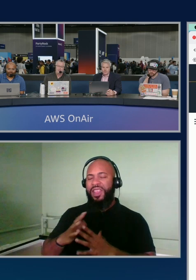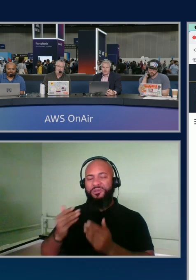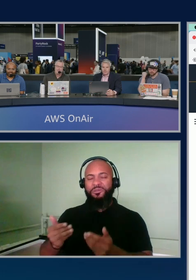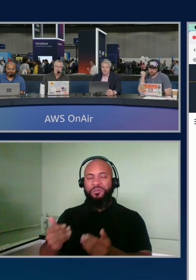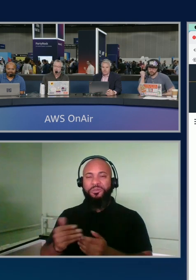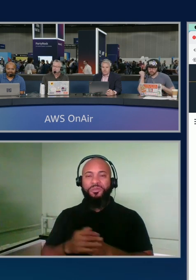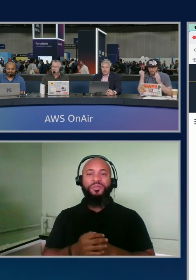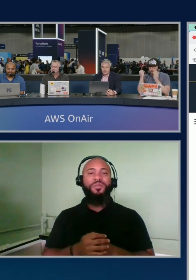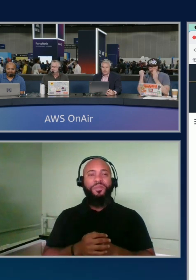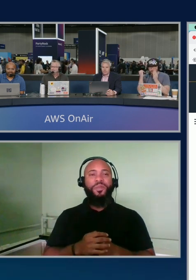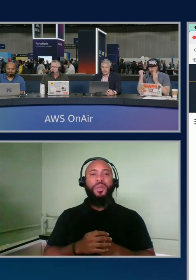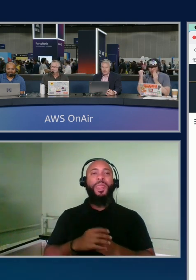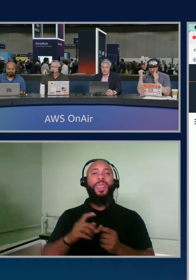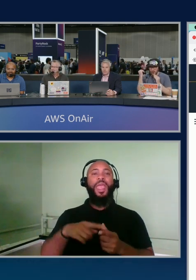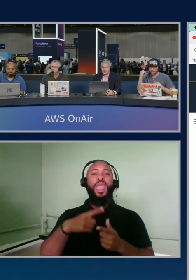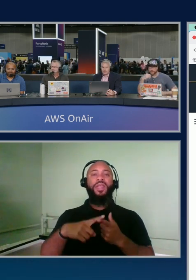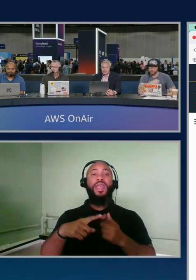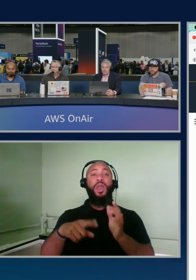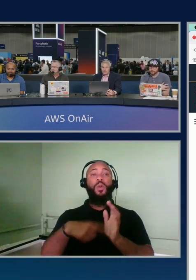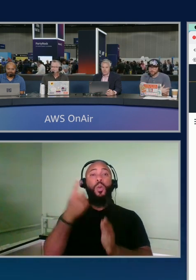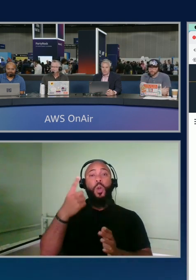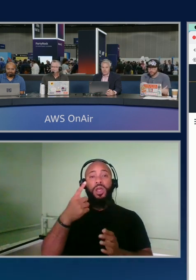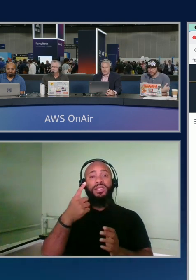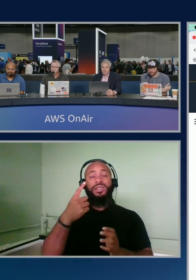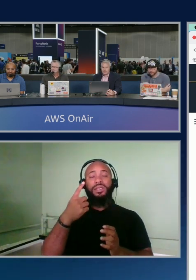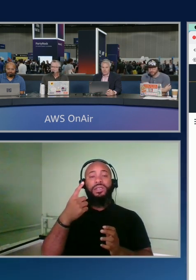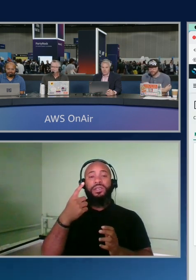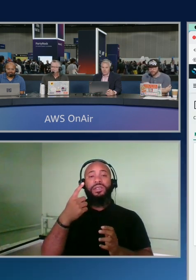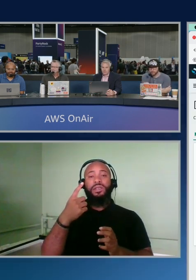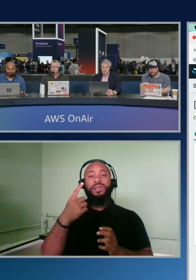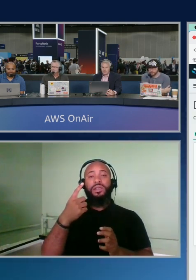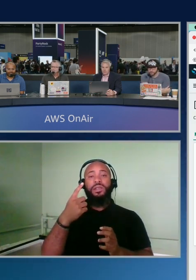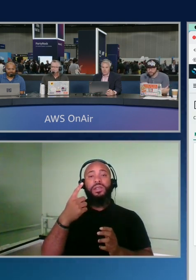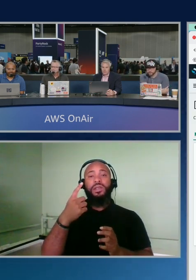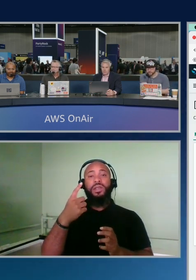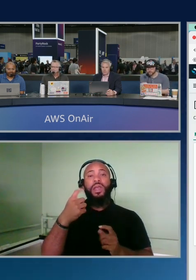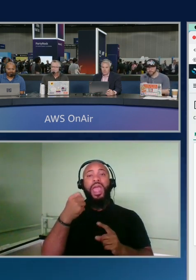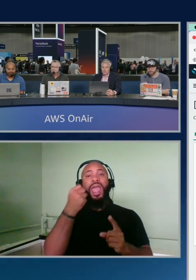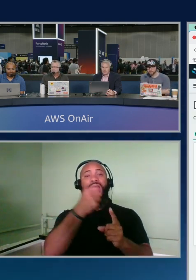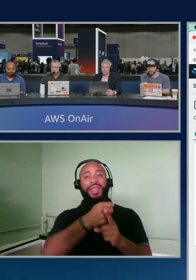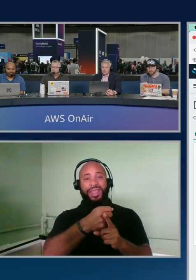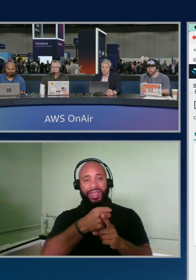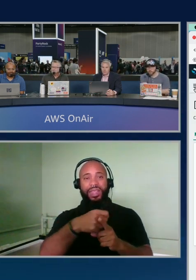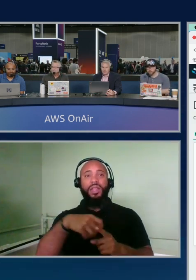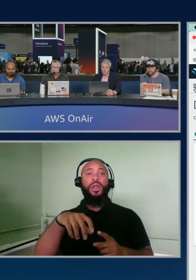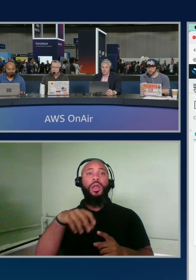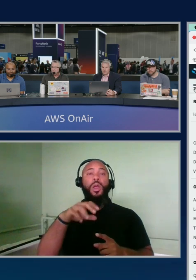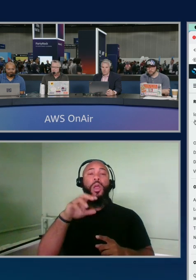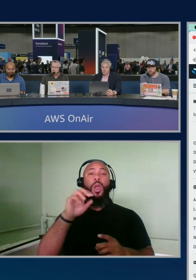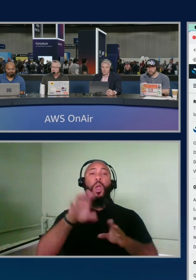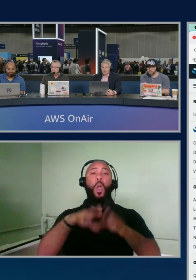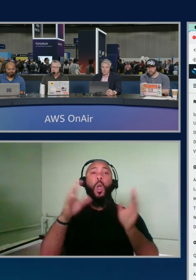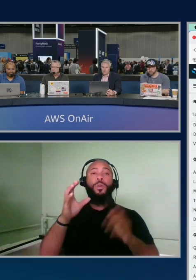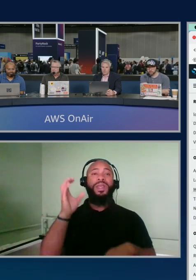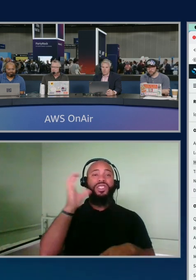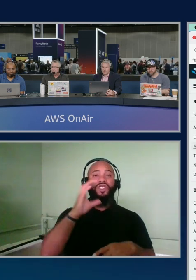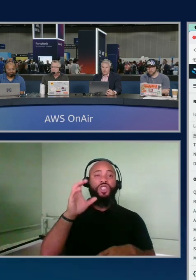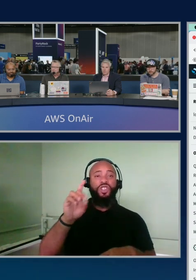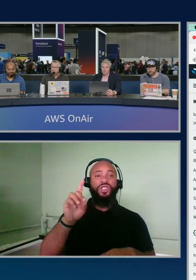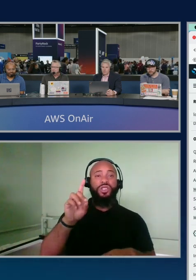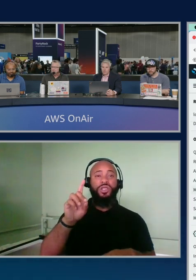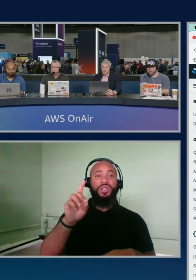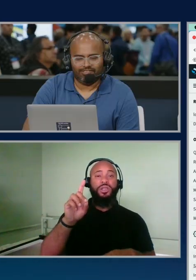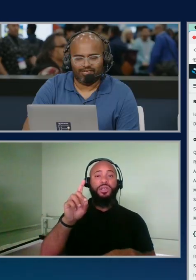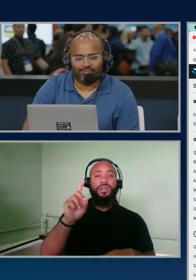And then once I head out to the OpenSearch dashboards, I'm going to go look for my data source. So I